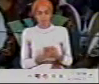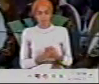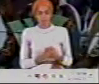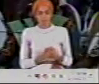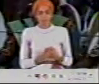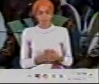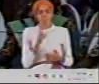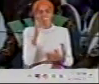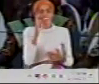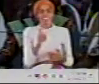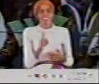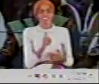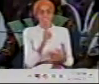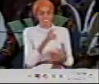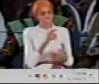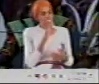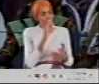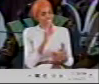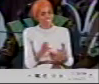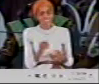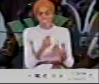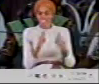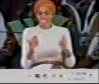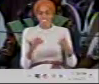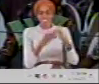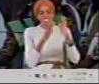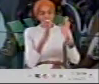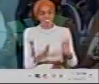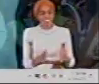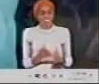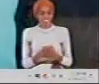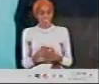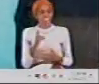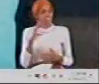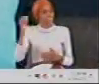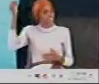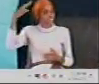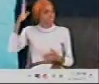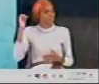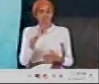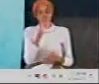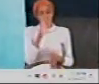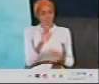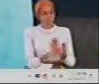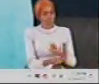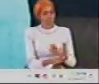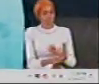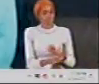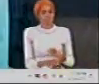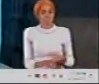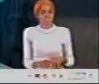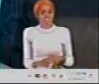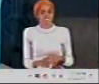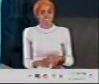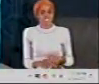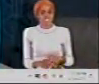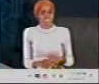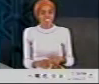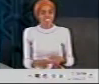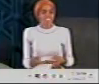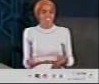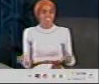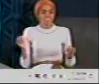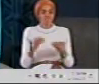you are a great pride to us your grace will never go down grace to greater grace